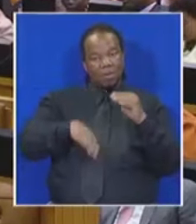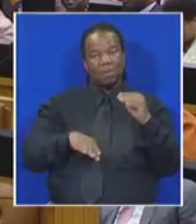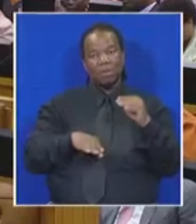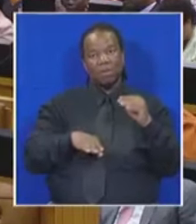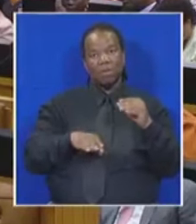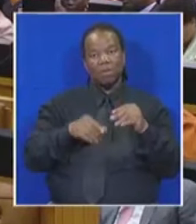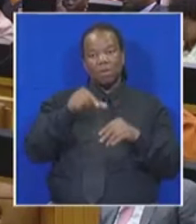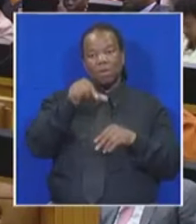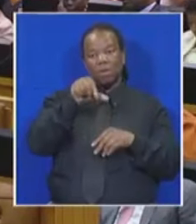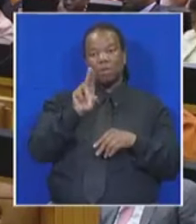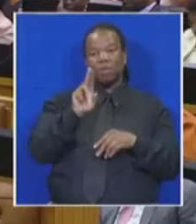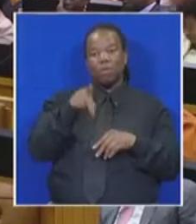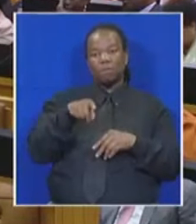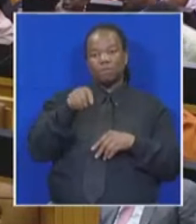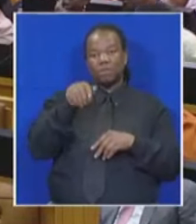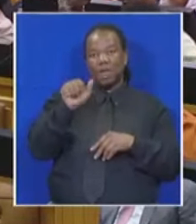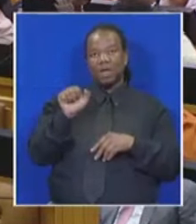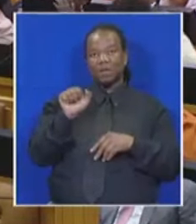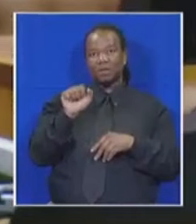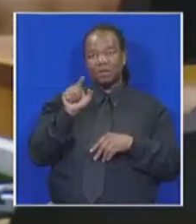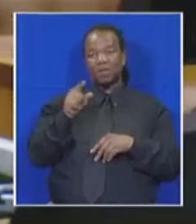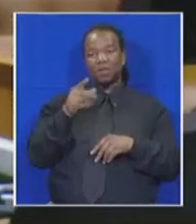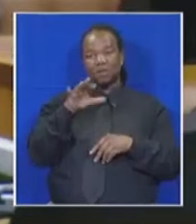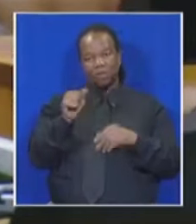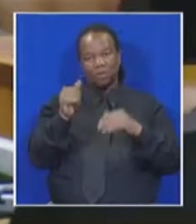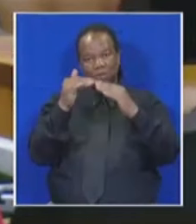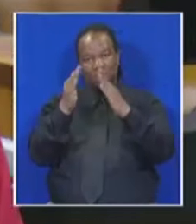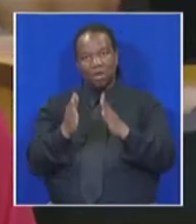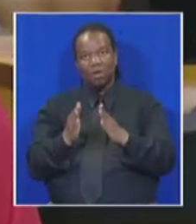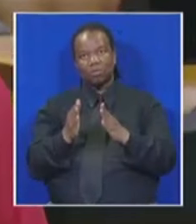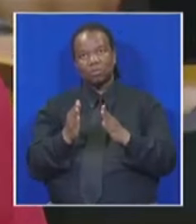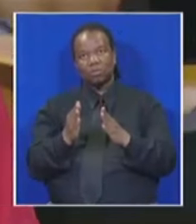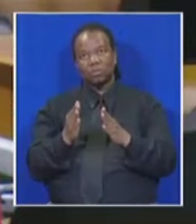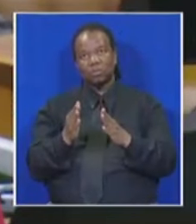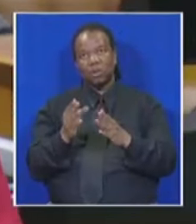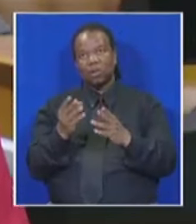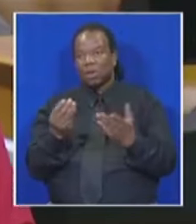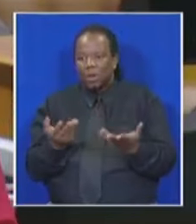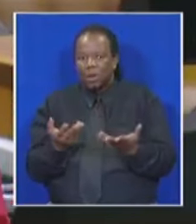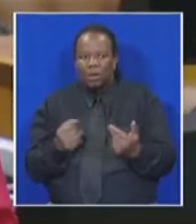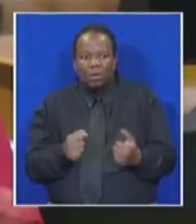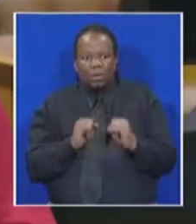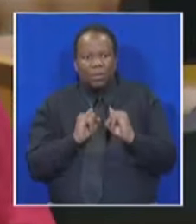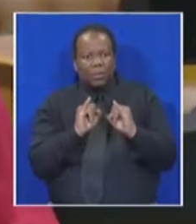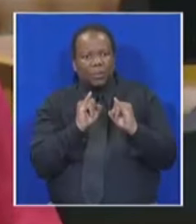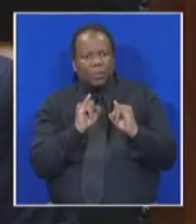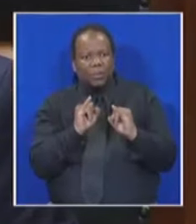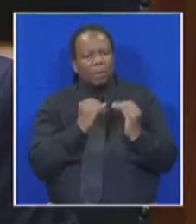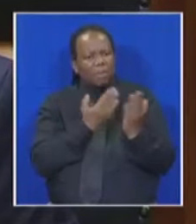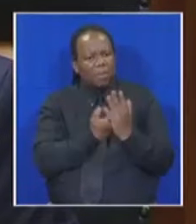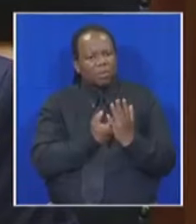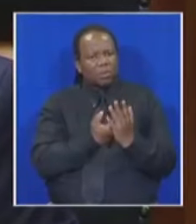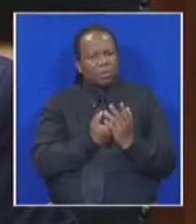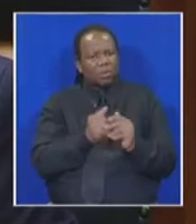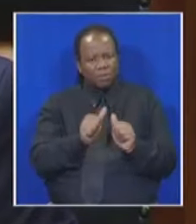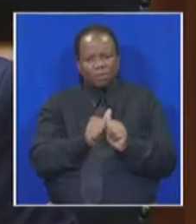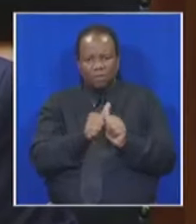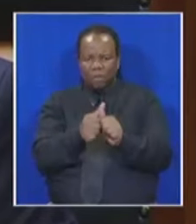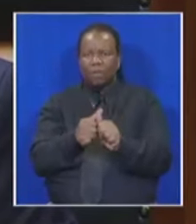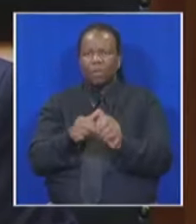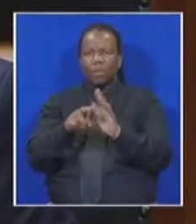them into their houses and harass them like they do with most other ministers. So that is an urgent motion. It's allowed in terms of parliamentary rules.